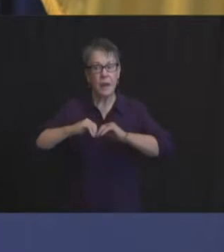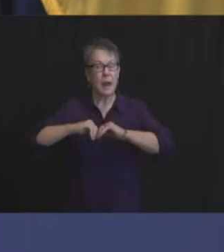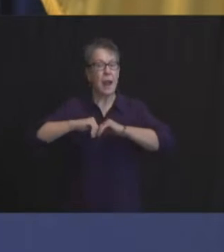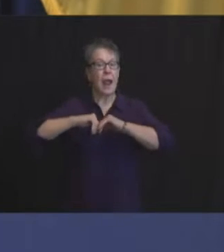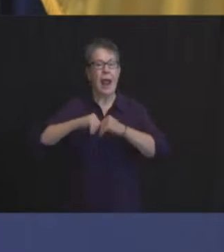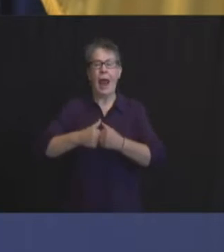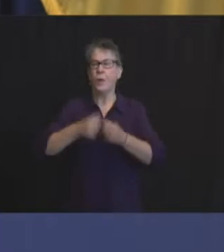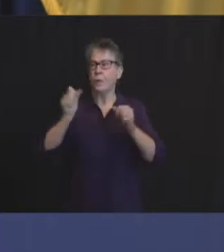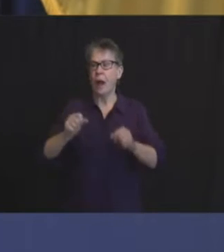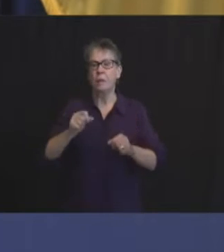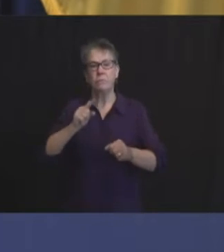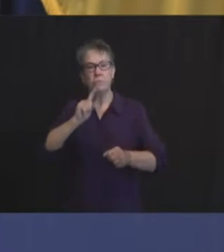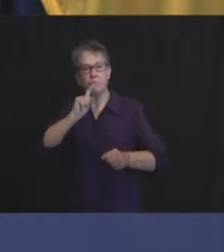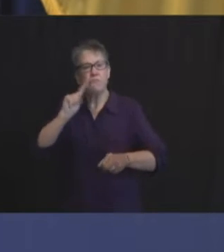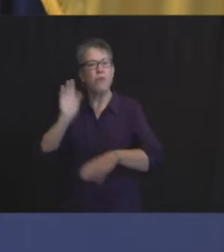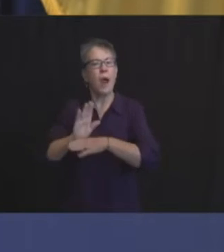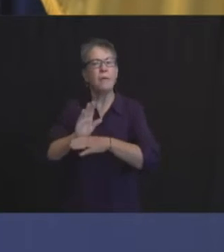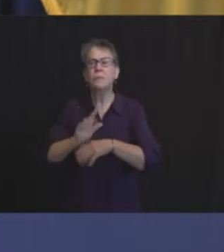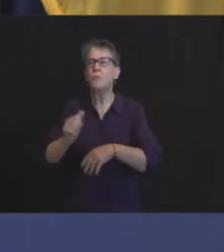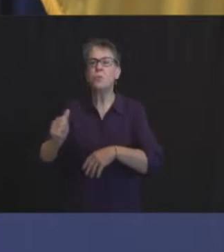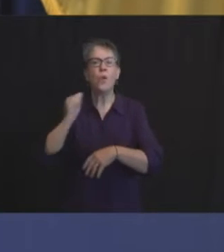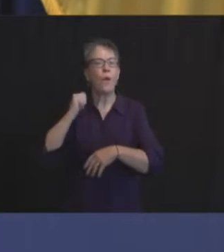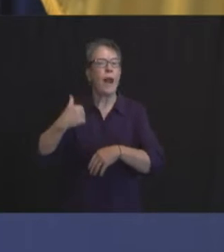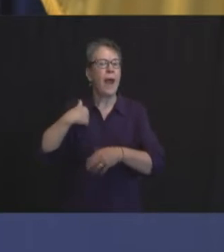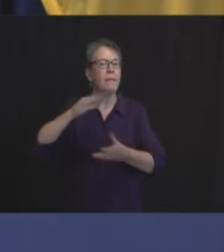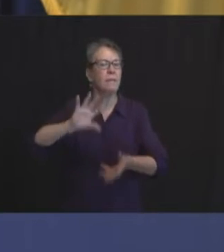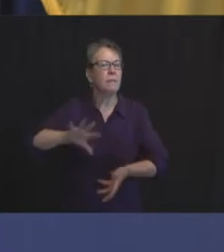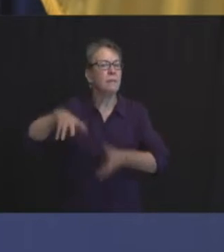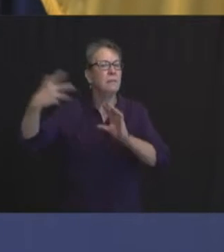to weigh in, and Jared may want to weigh in as well.